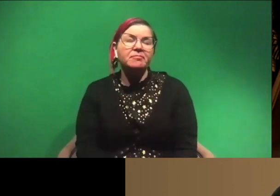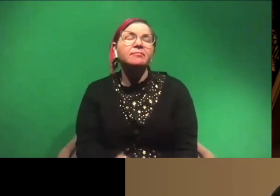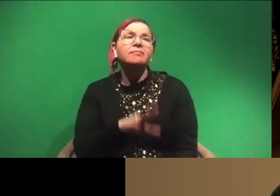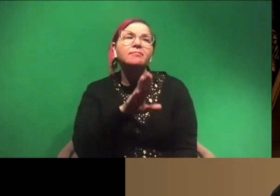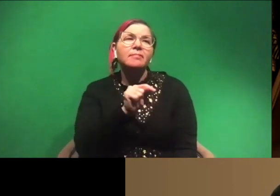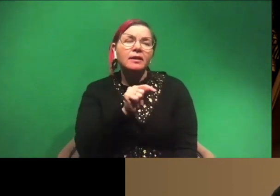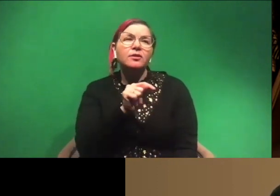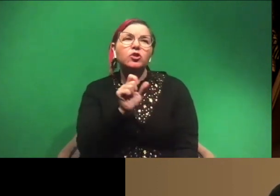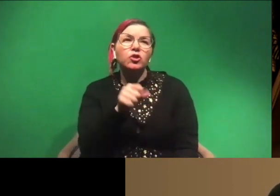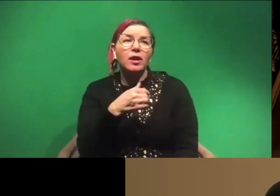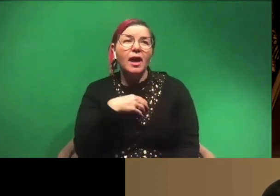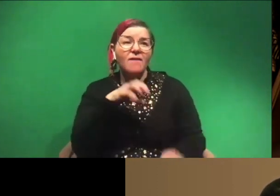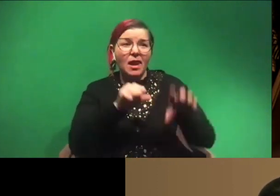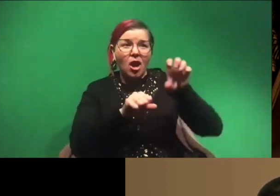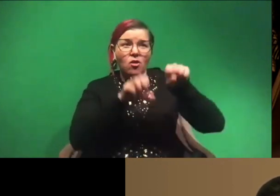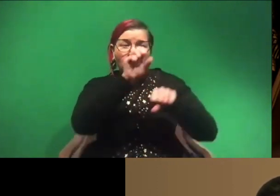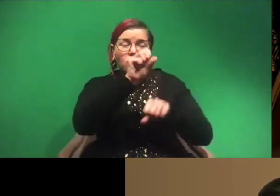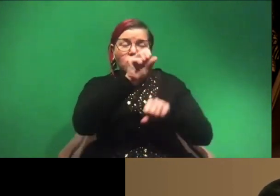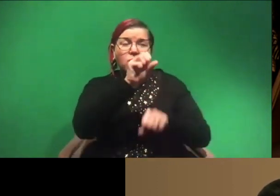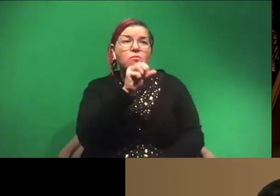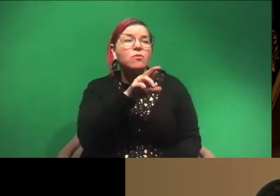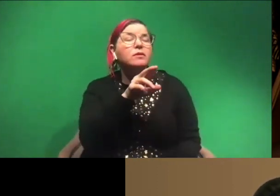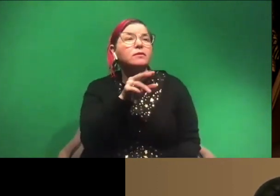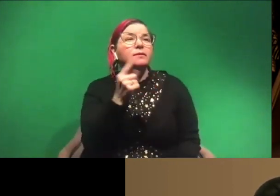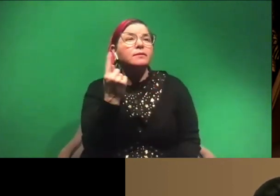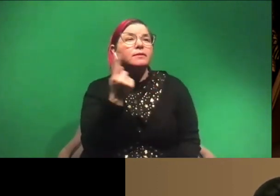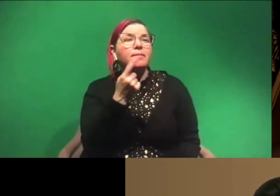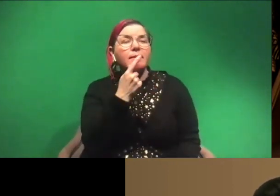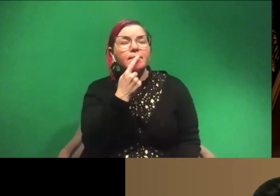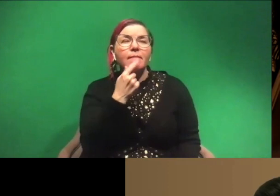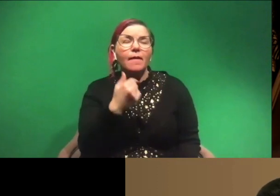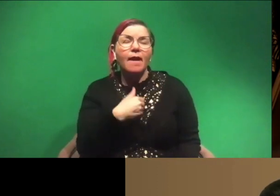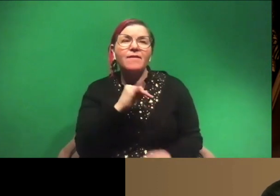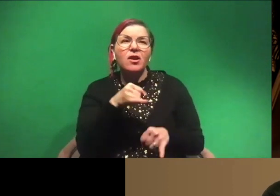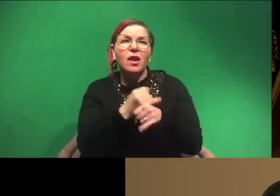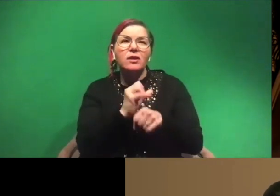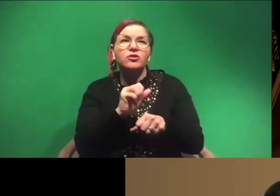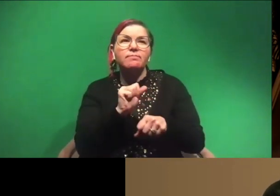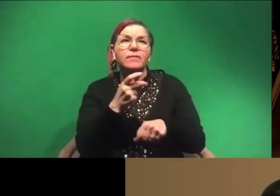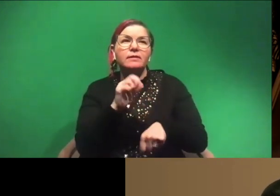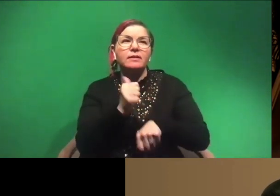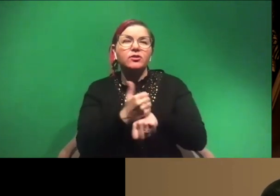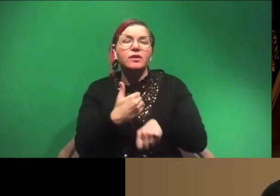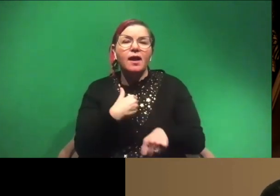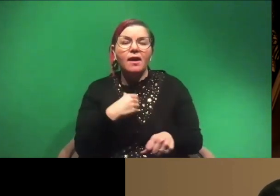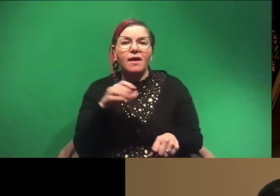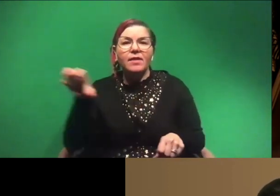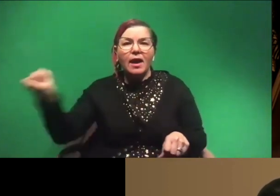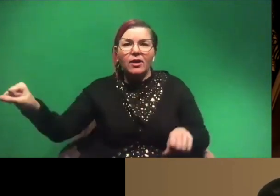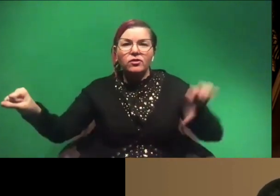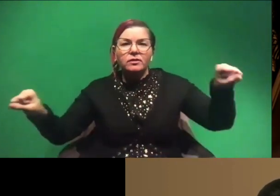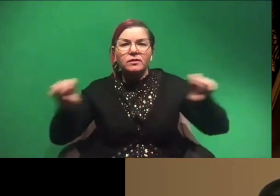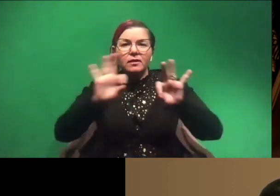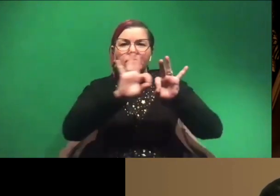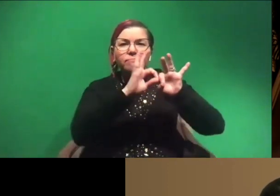you could have a ladder, and something that we have on the International Space Station is there's these handles everywhere that the